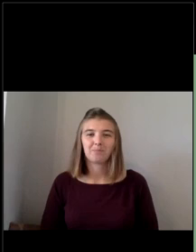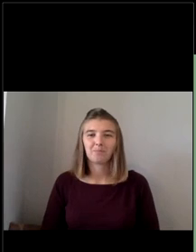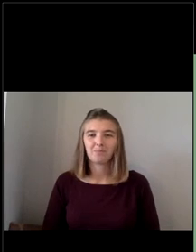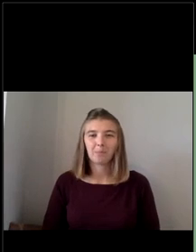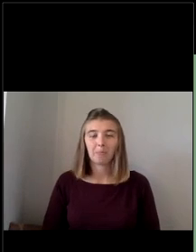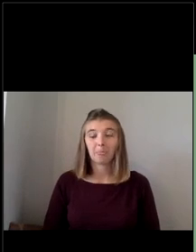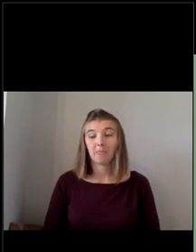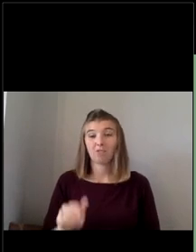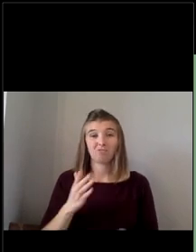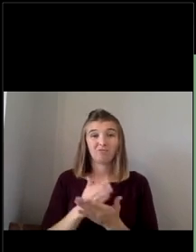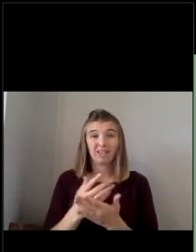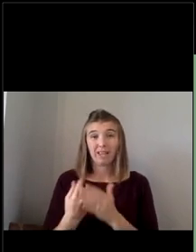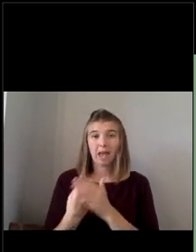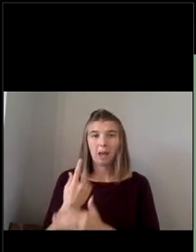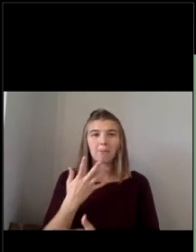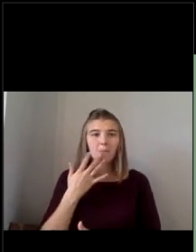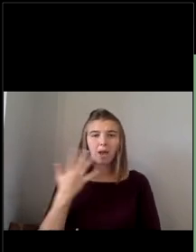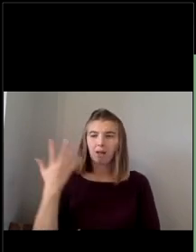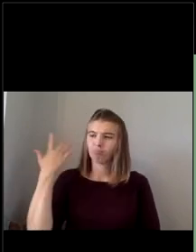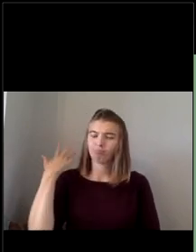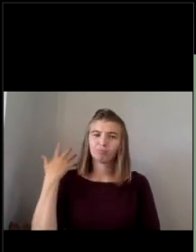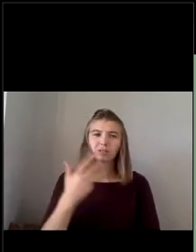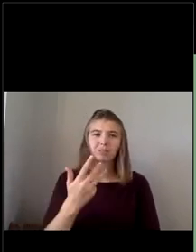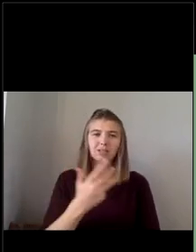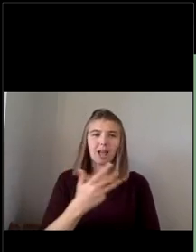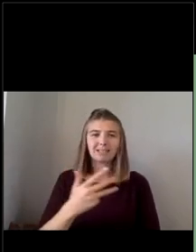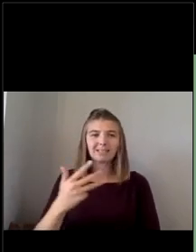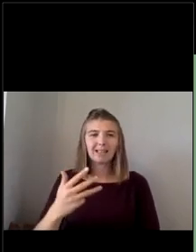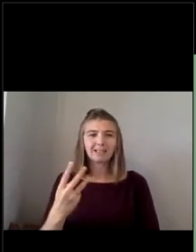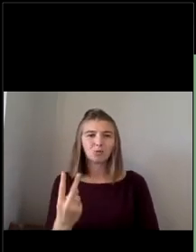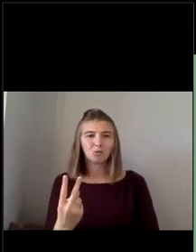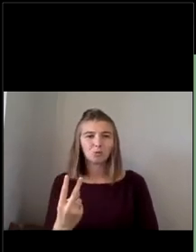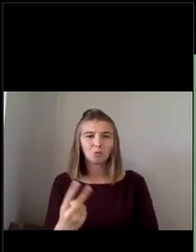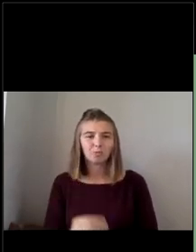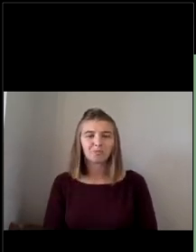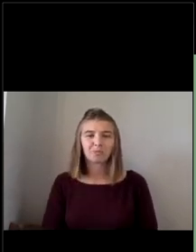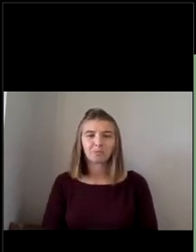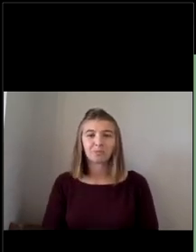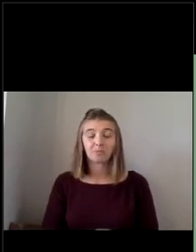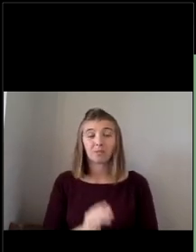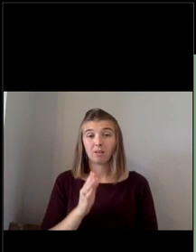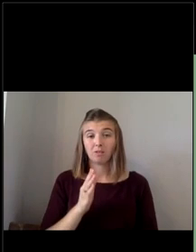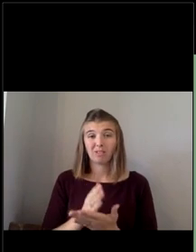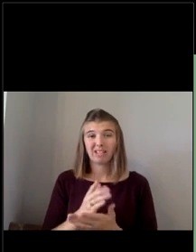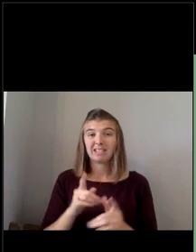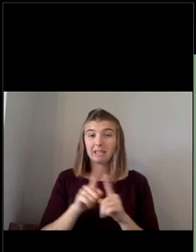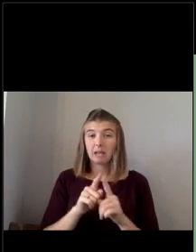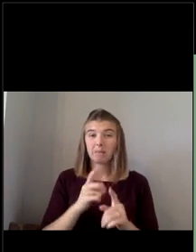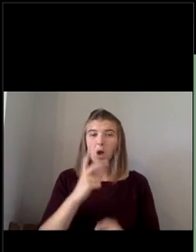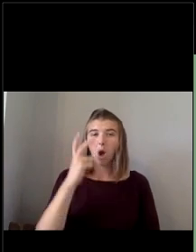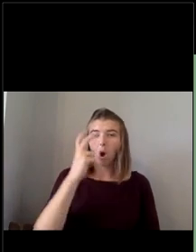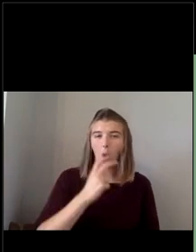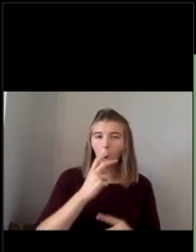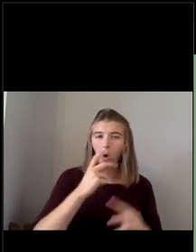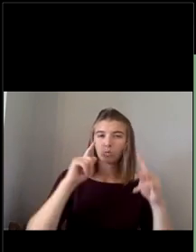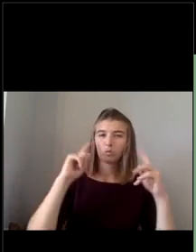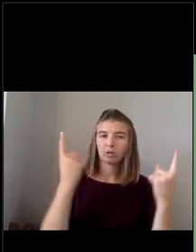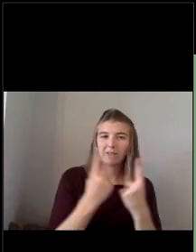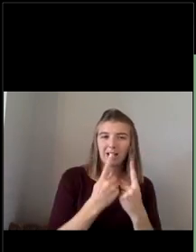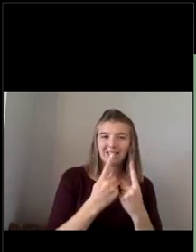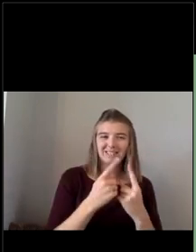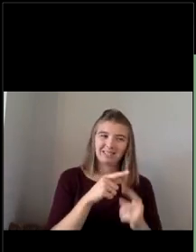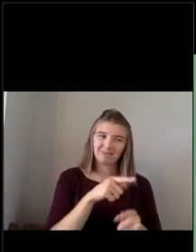post-1992 universities, but it tends to be the case still, you know, in the older universities. Most of these students